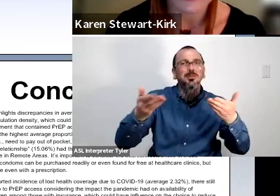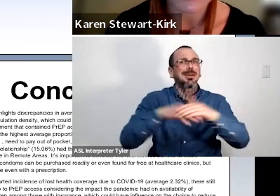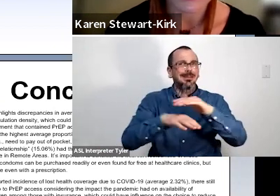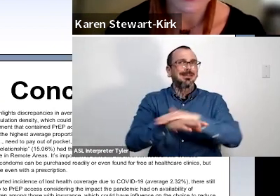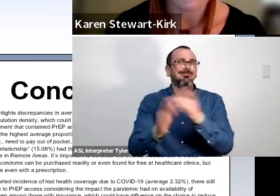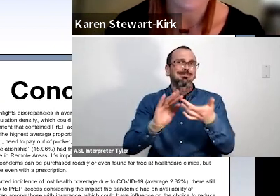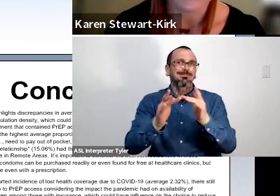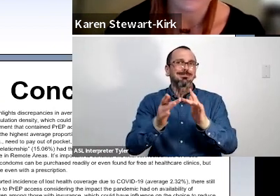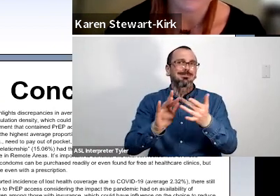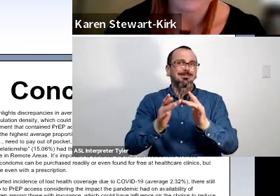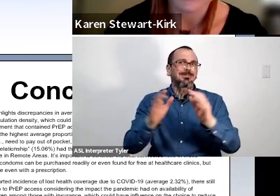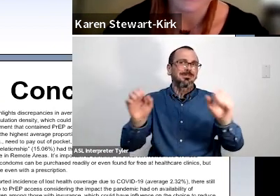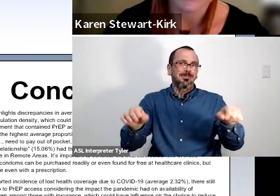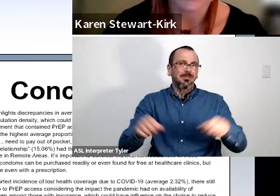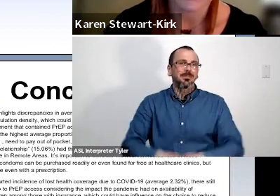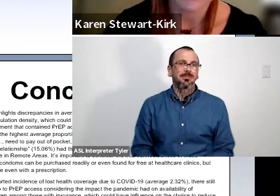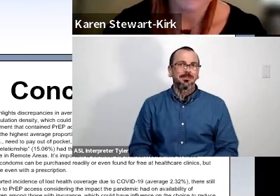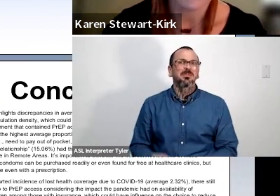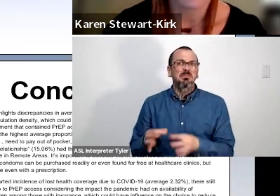Had to delay rollout. Yeah.